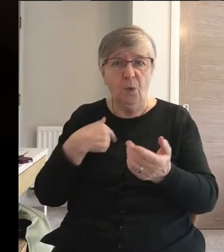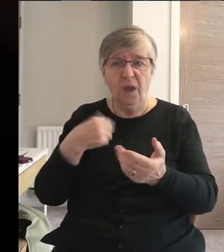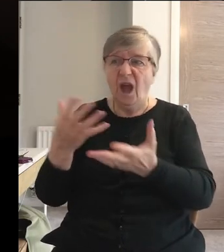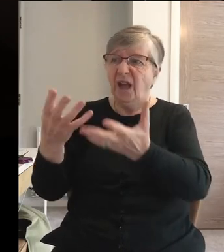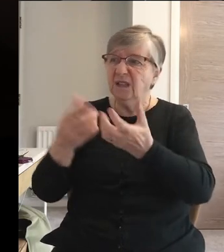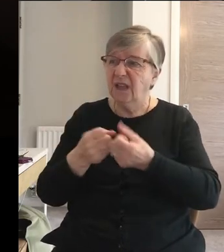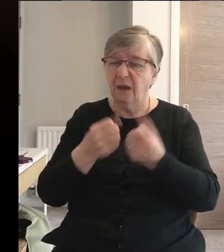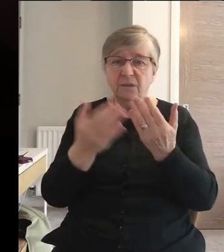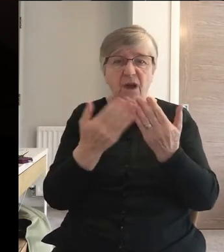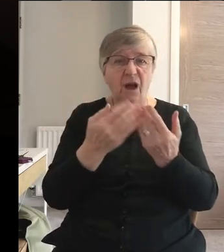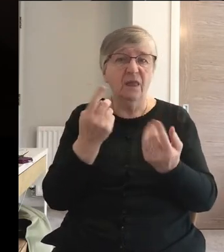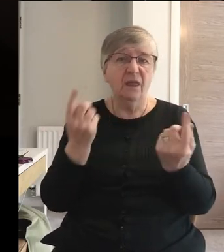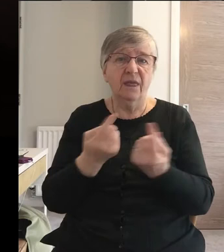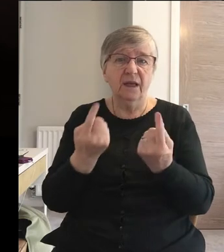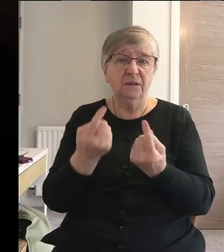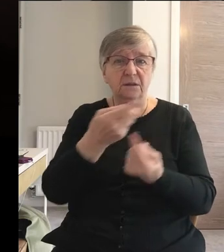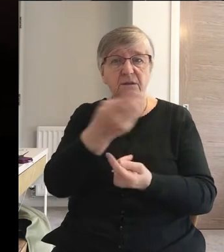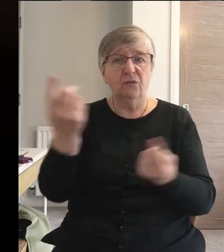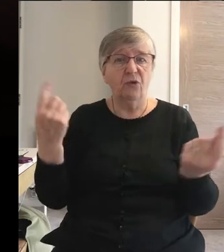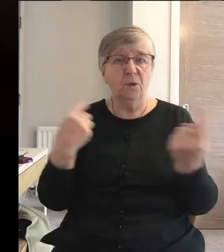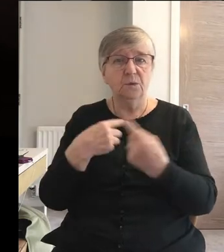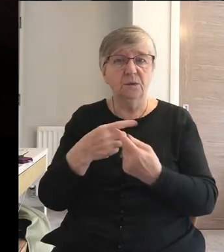us.